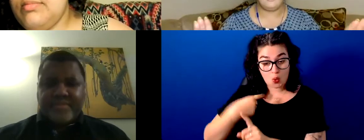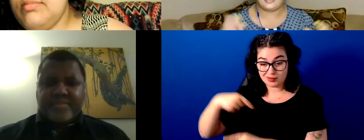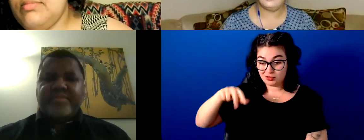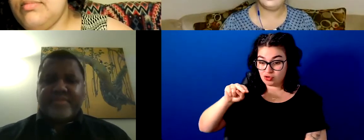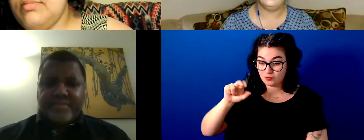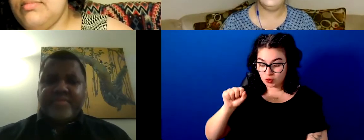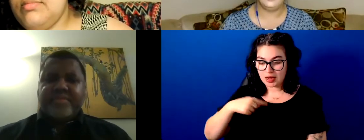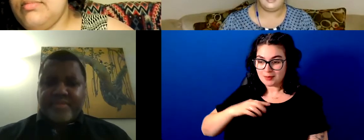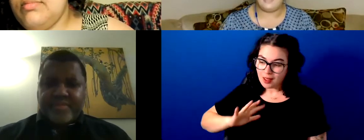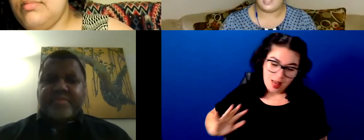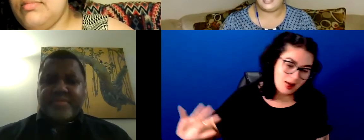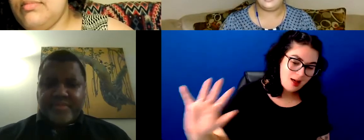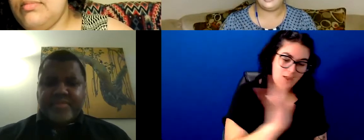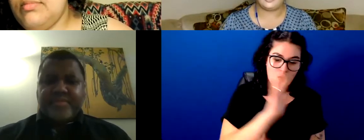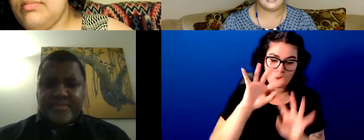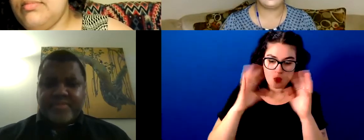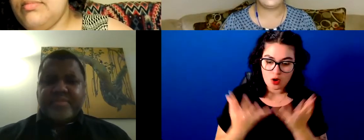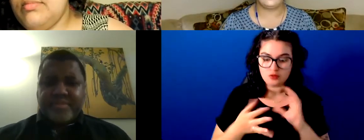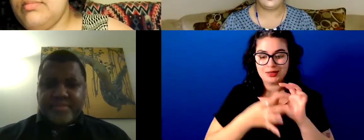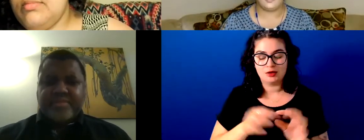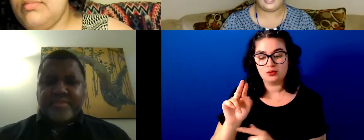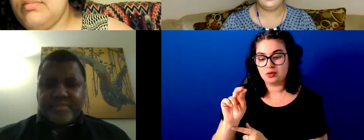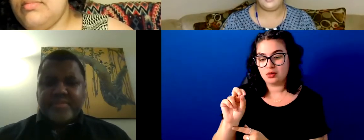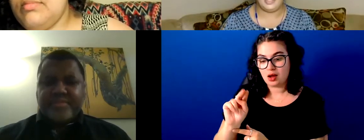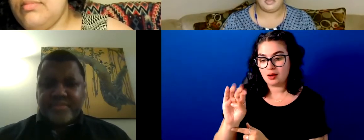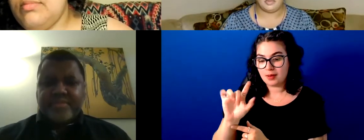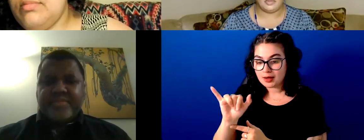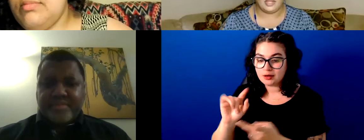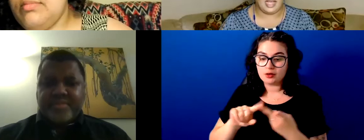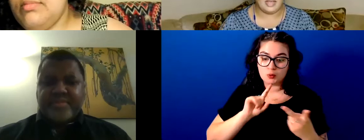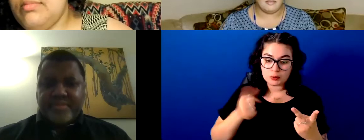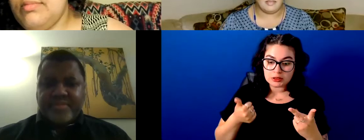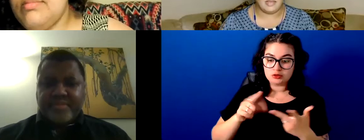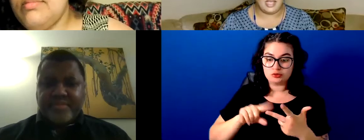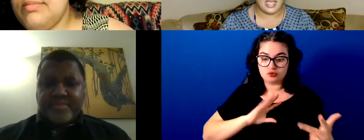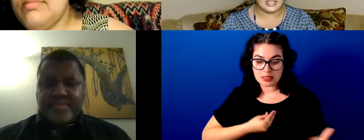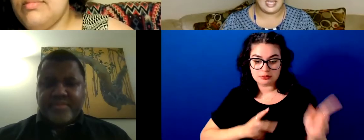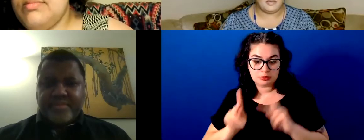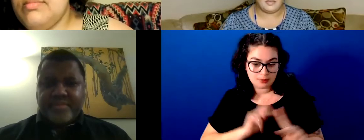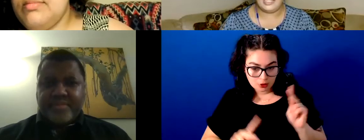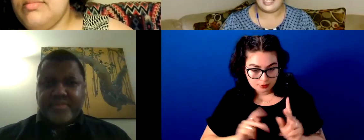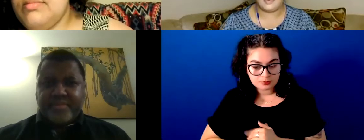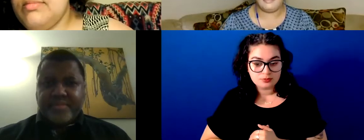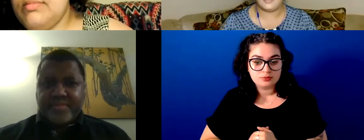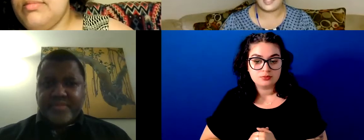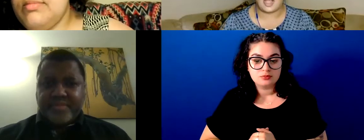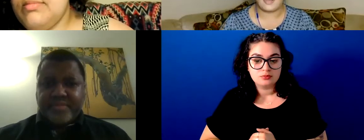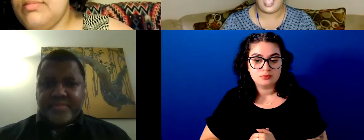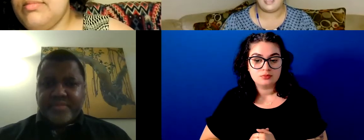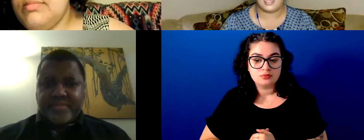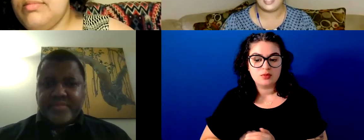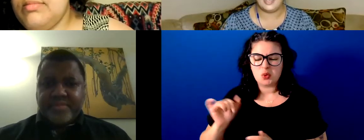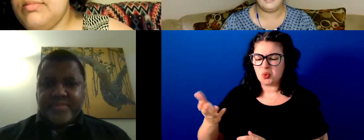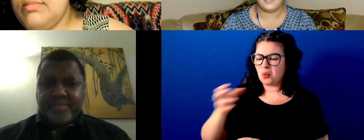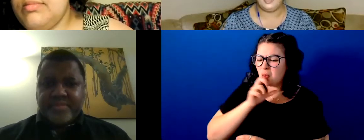comes to non-binary, trans, queer people. And we need to get rid of those archaic thoughts